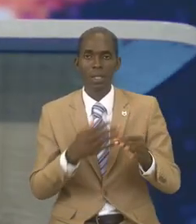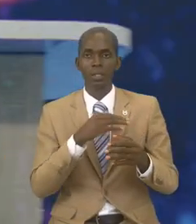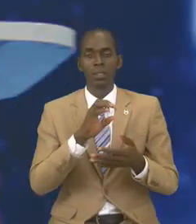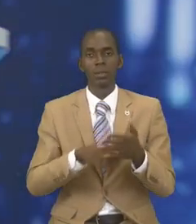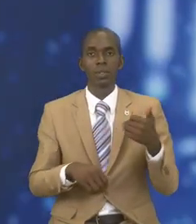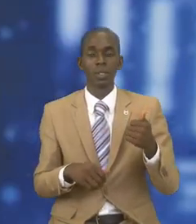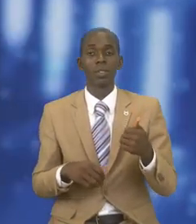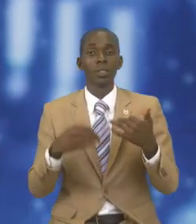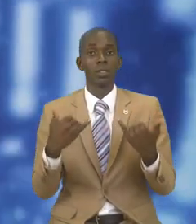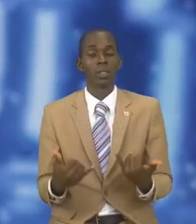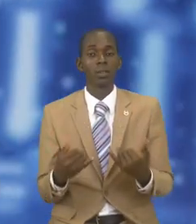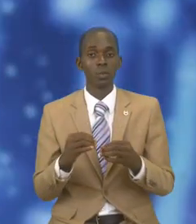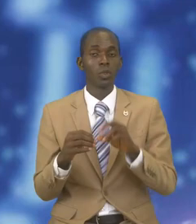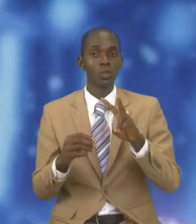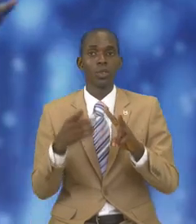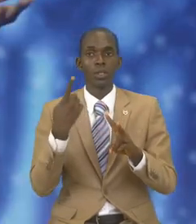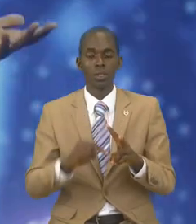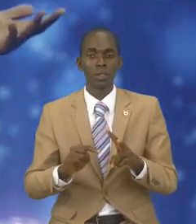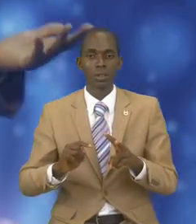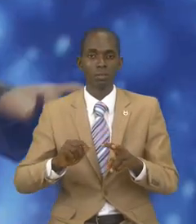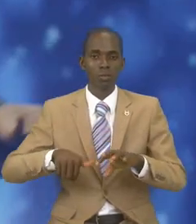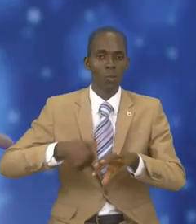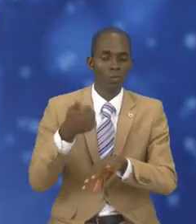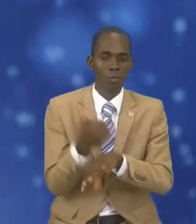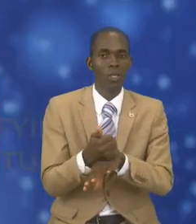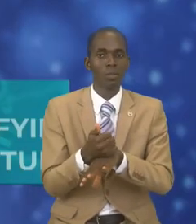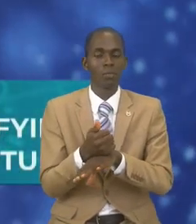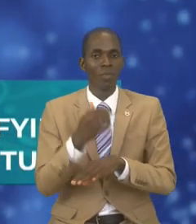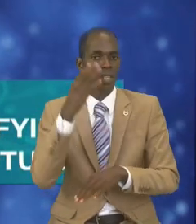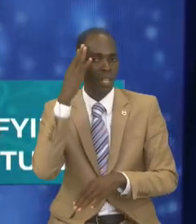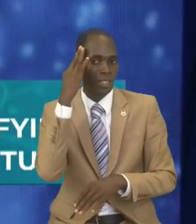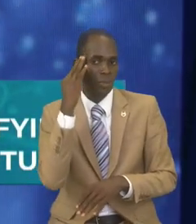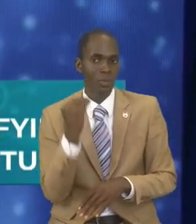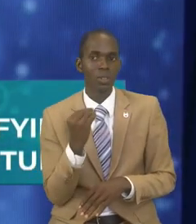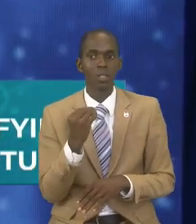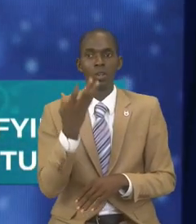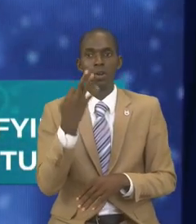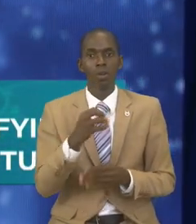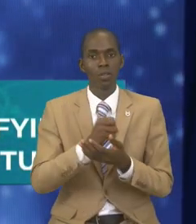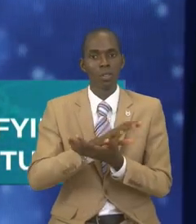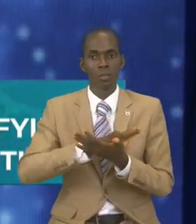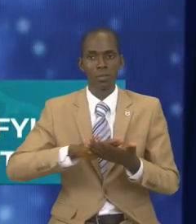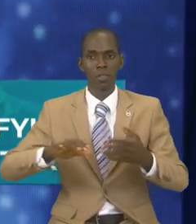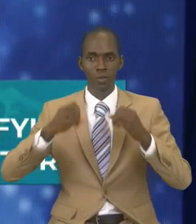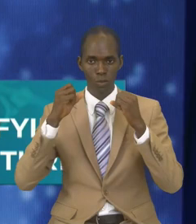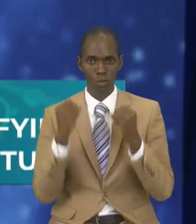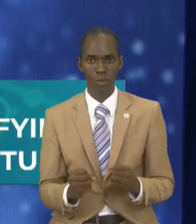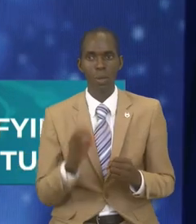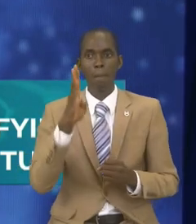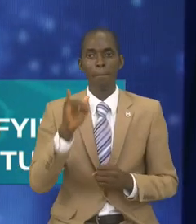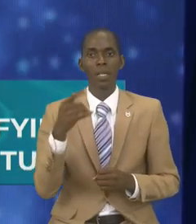confirmed experience. The confirmed experience of sanctifying strength by